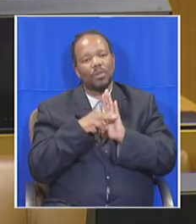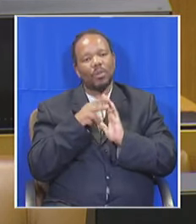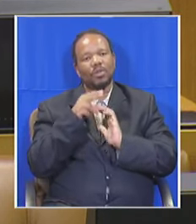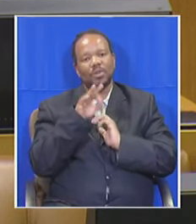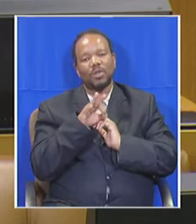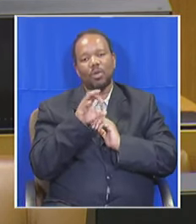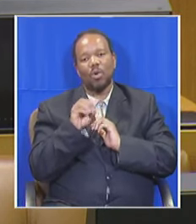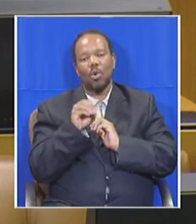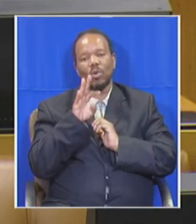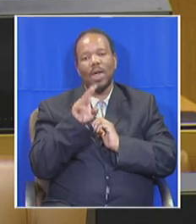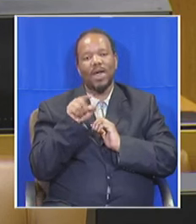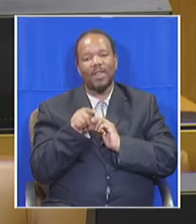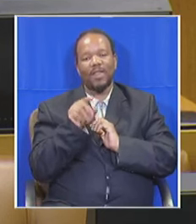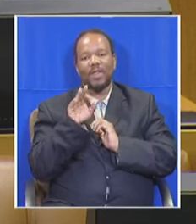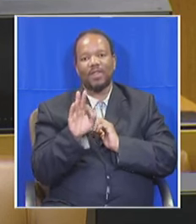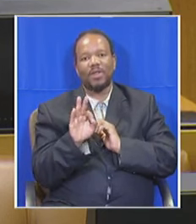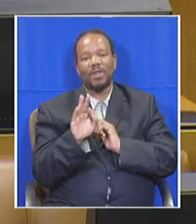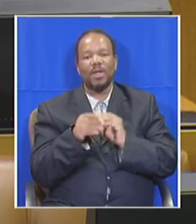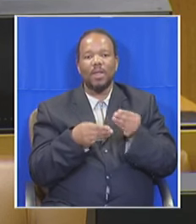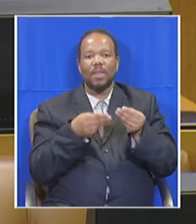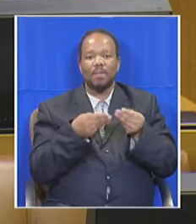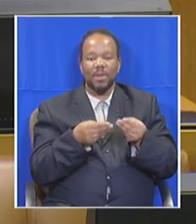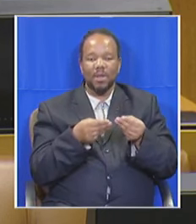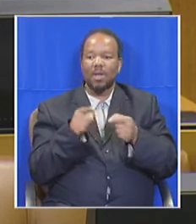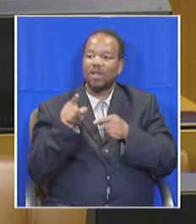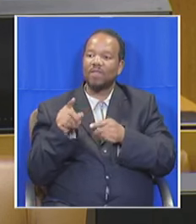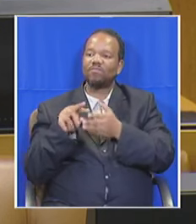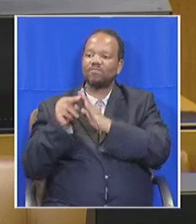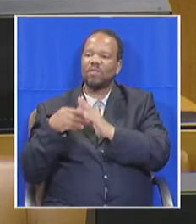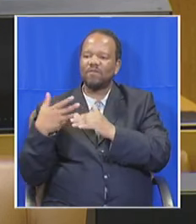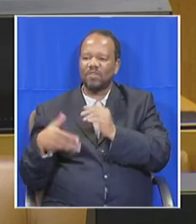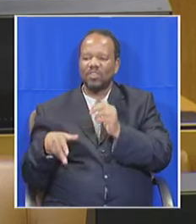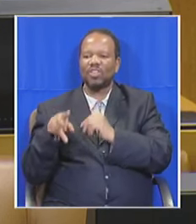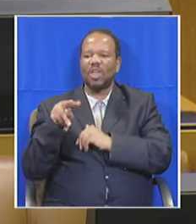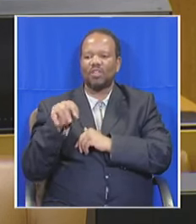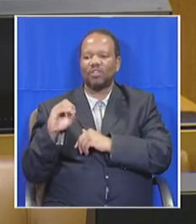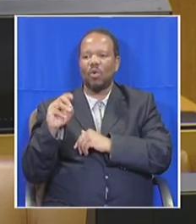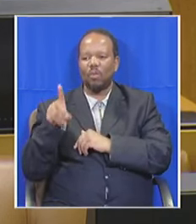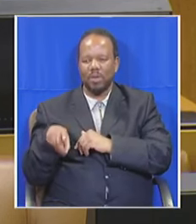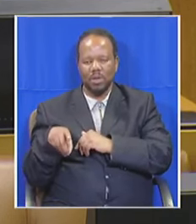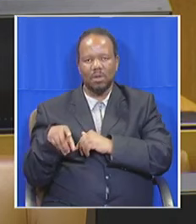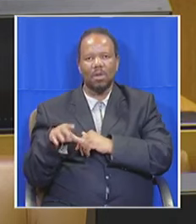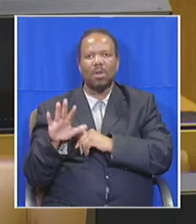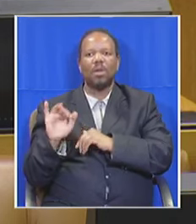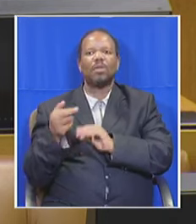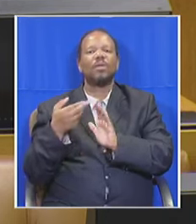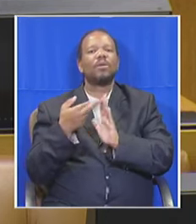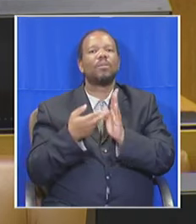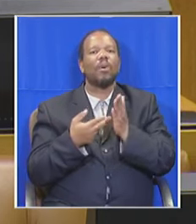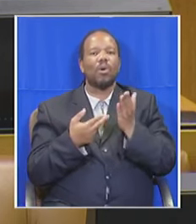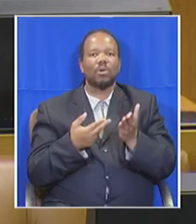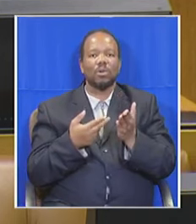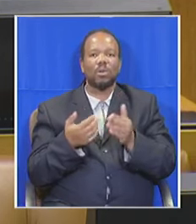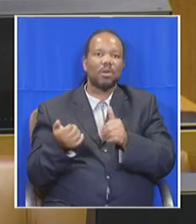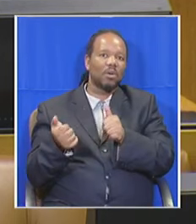3093, that the bill as amended by the National Council of Provinces and the report thereon be referred back to the